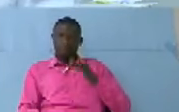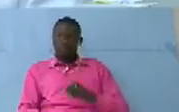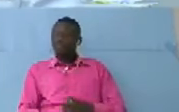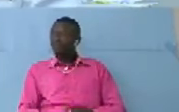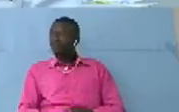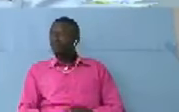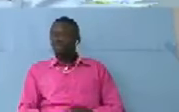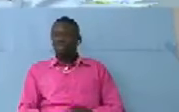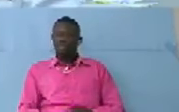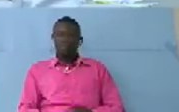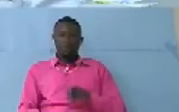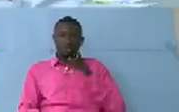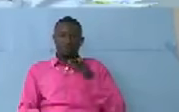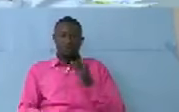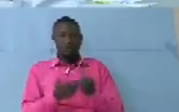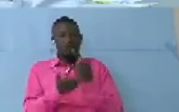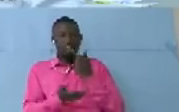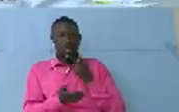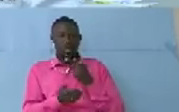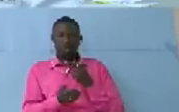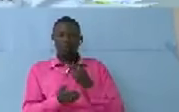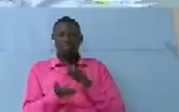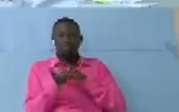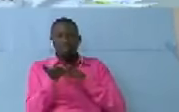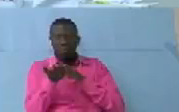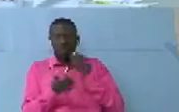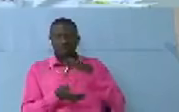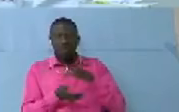You are taking medication for the swelling.